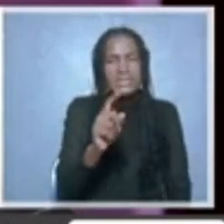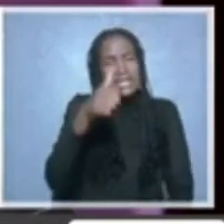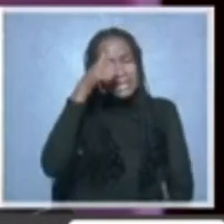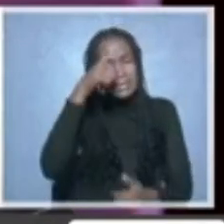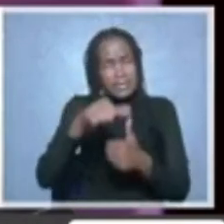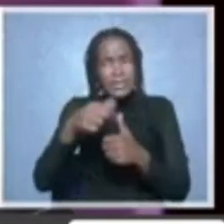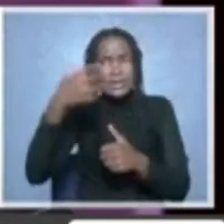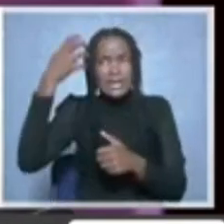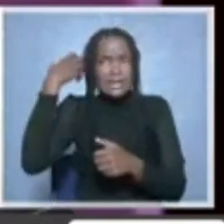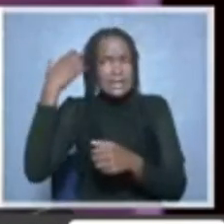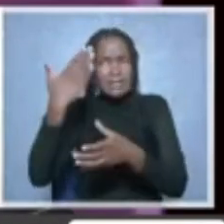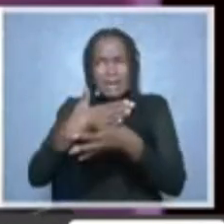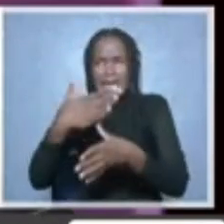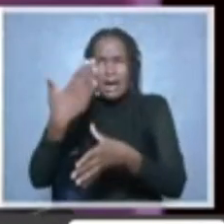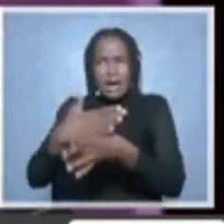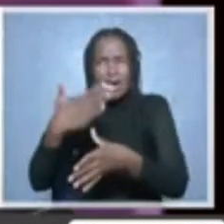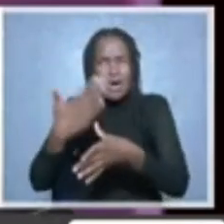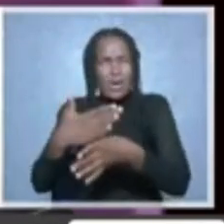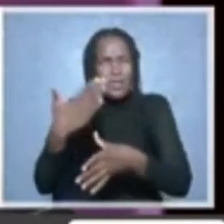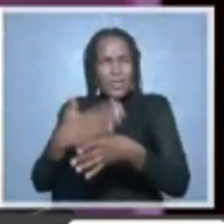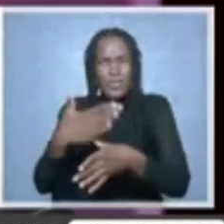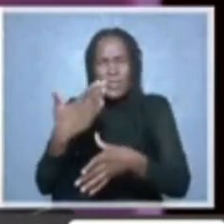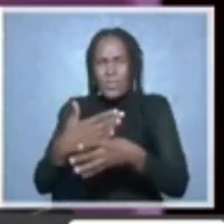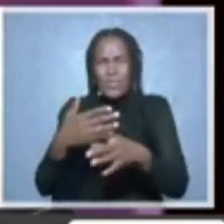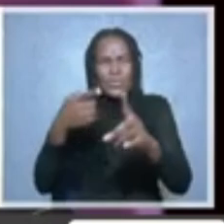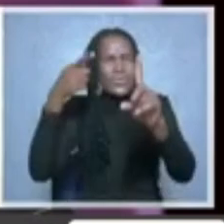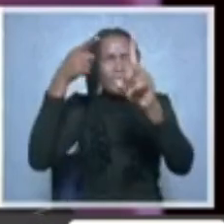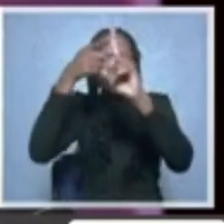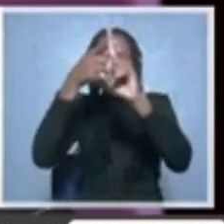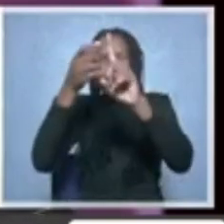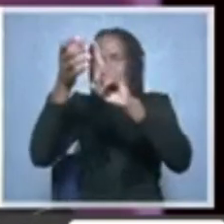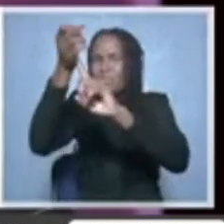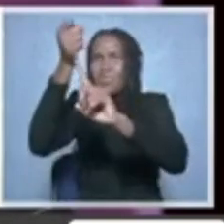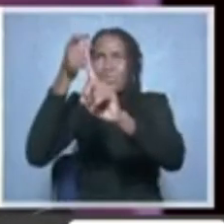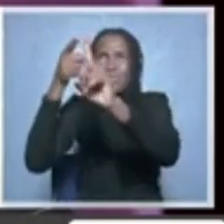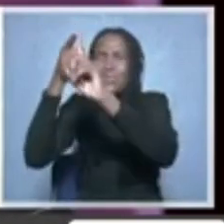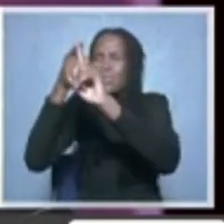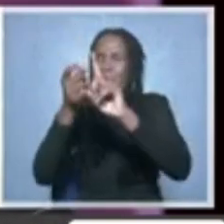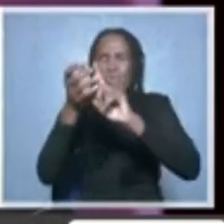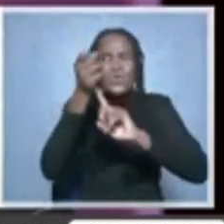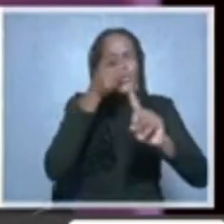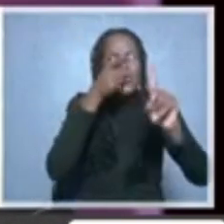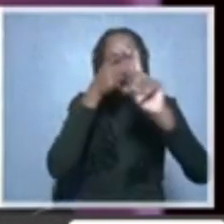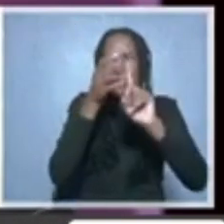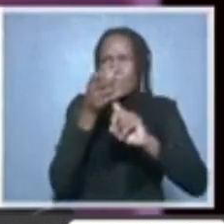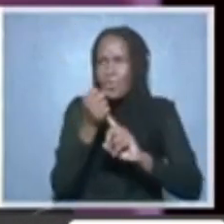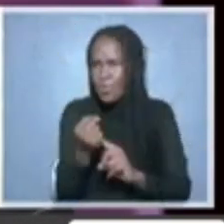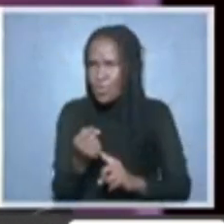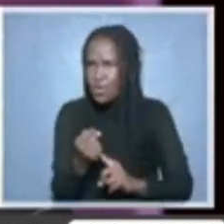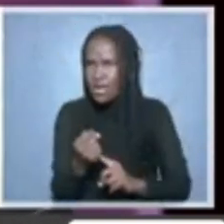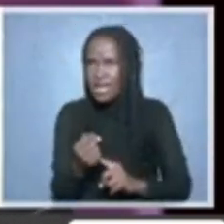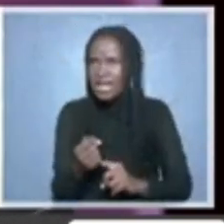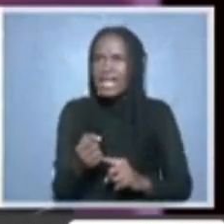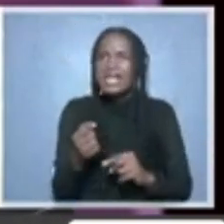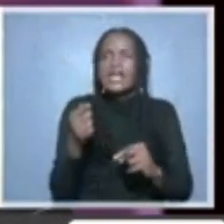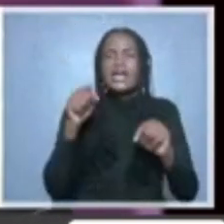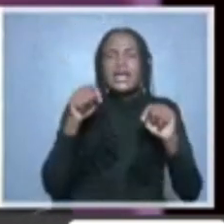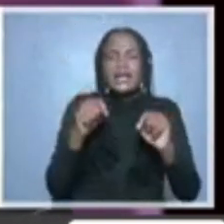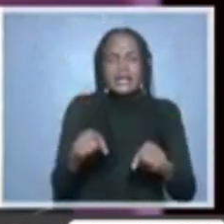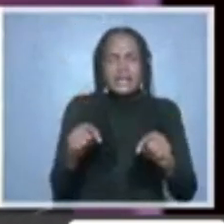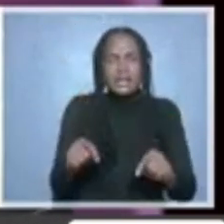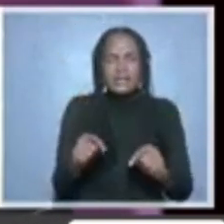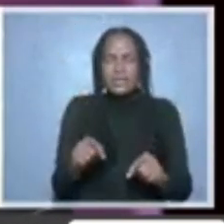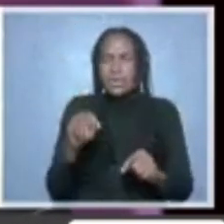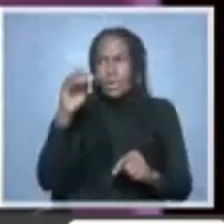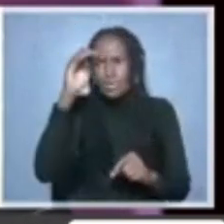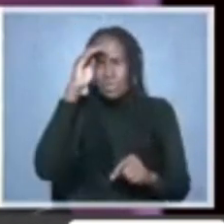So on that score, I think we have been able to literally speak to everybody in whatever way they would